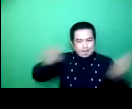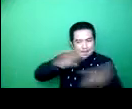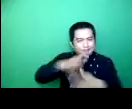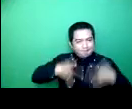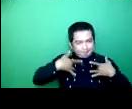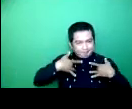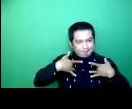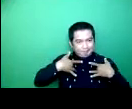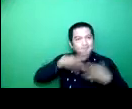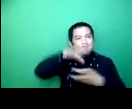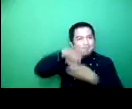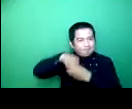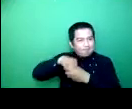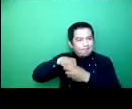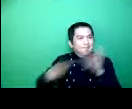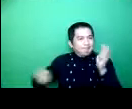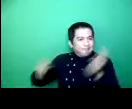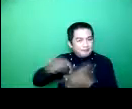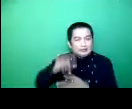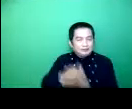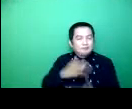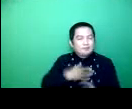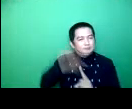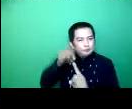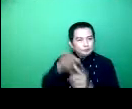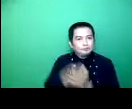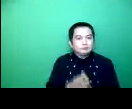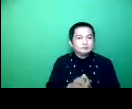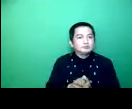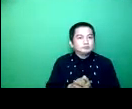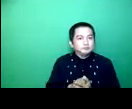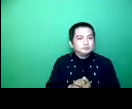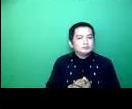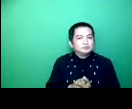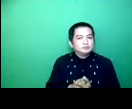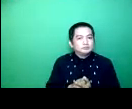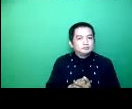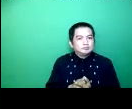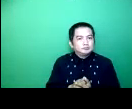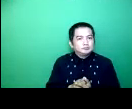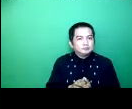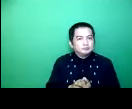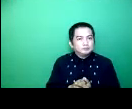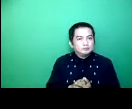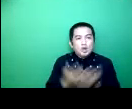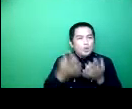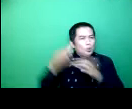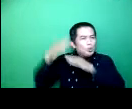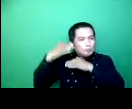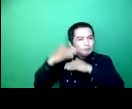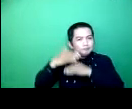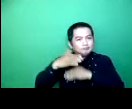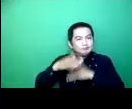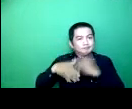really in it. And that's my point. We are in it in Industry 4.0. So I hope that was a good